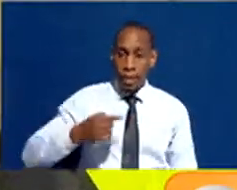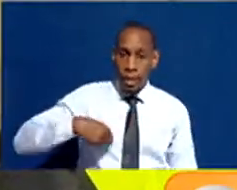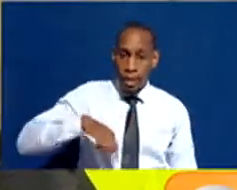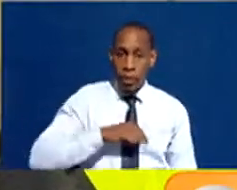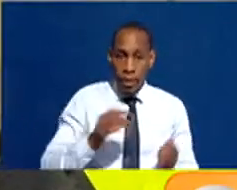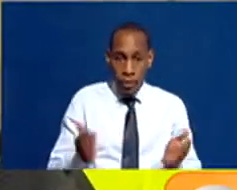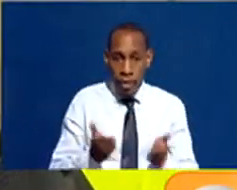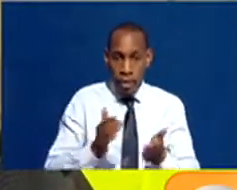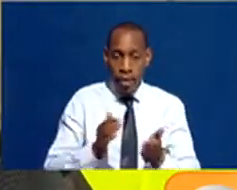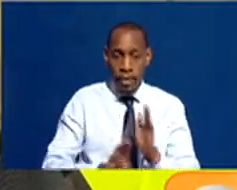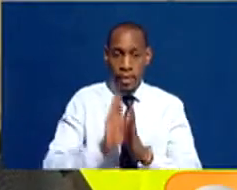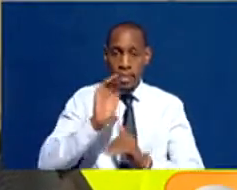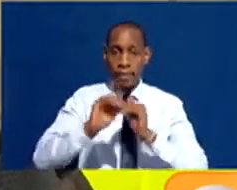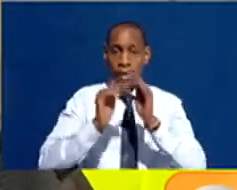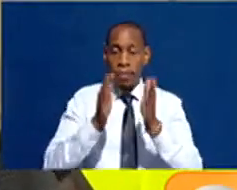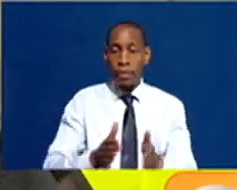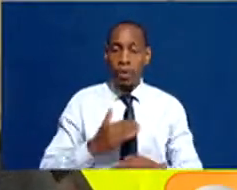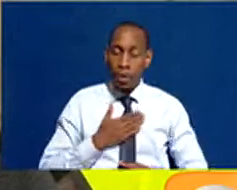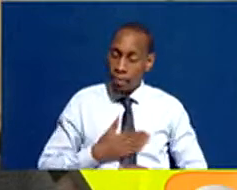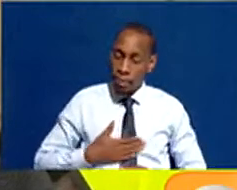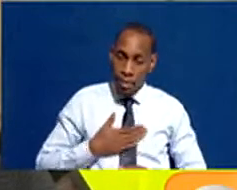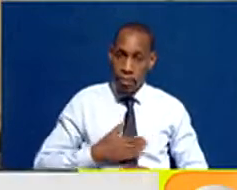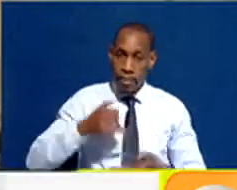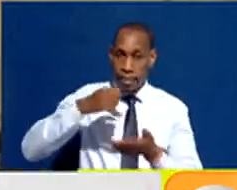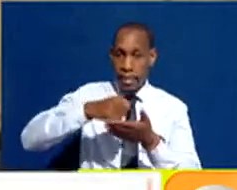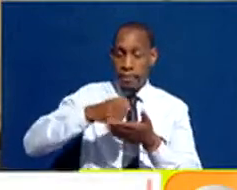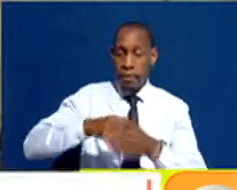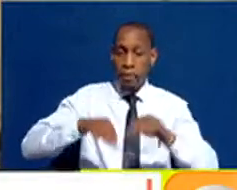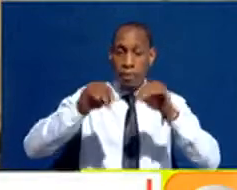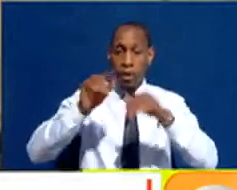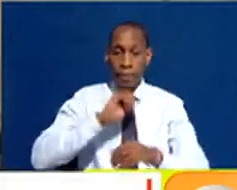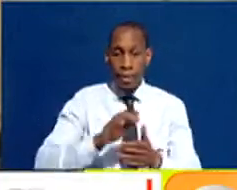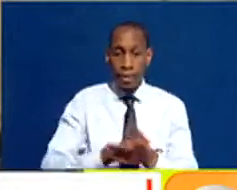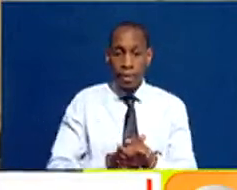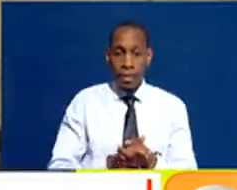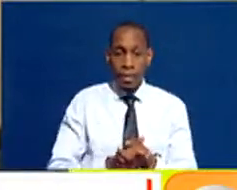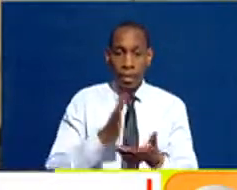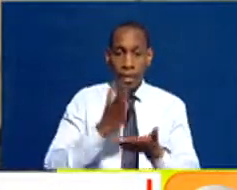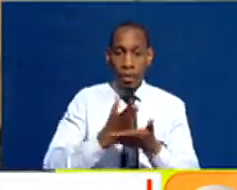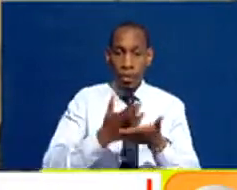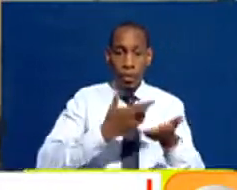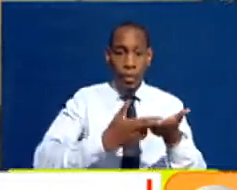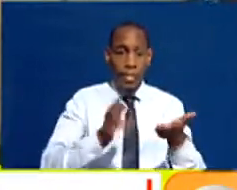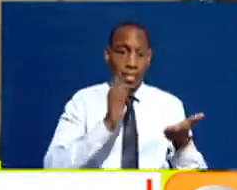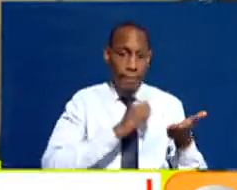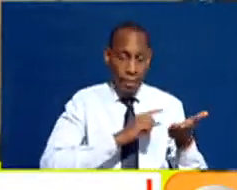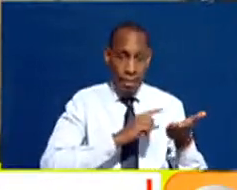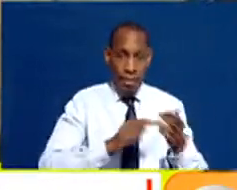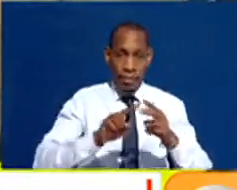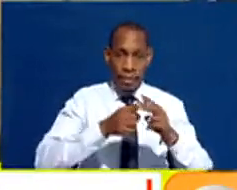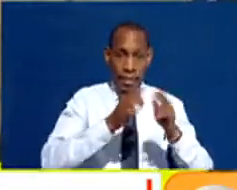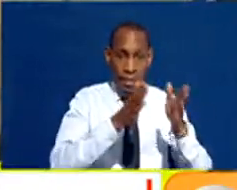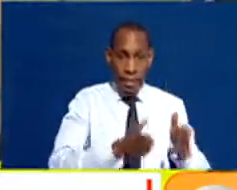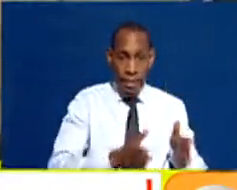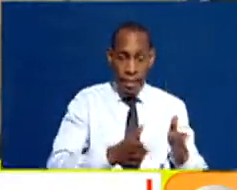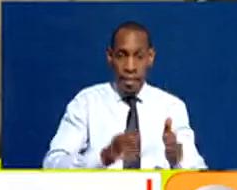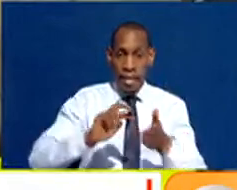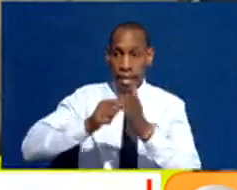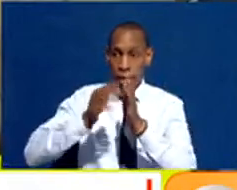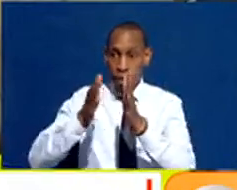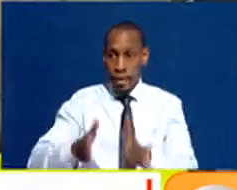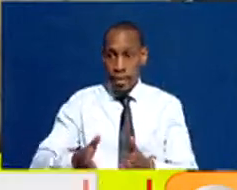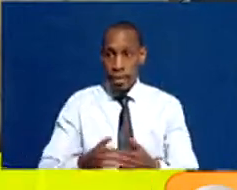all developers, please engage qualified and duly registered engineers and